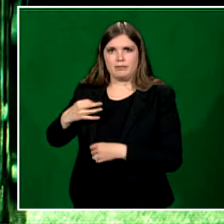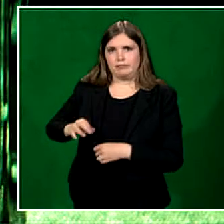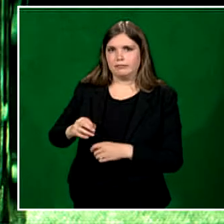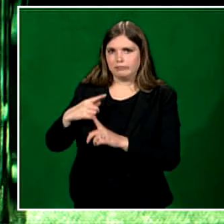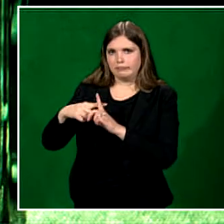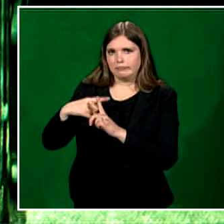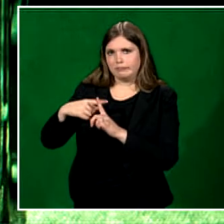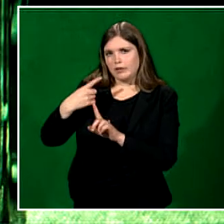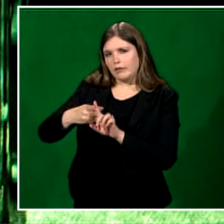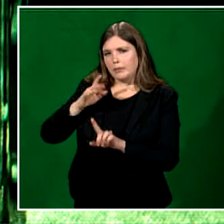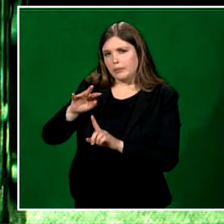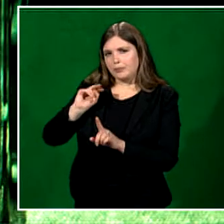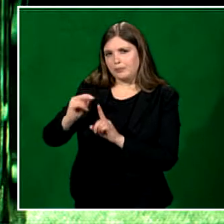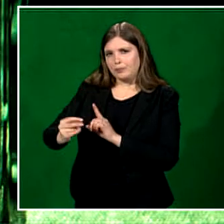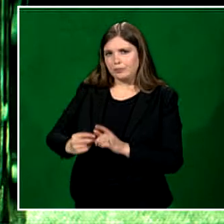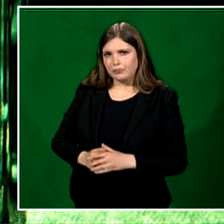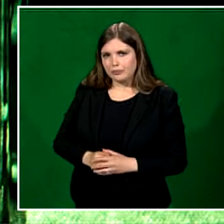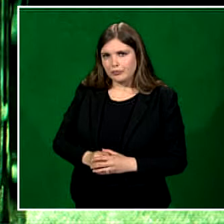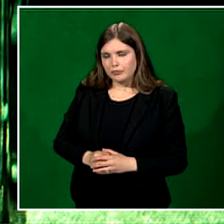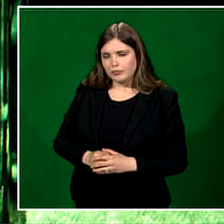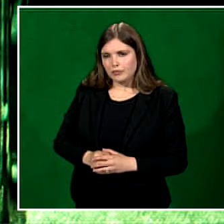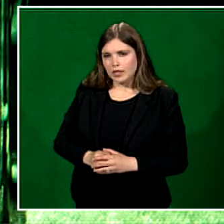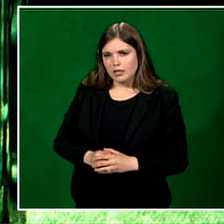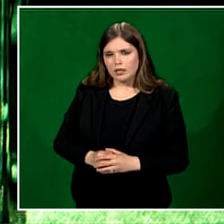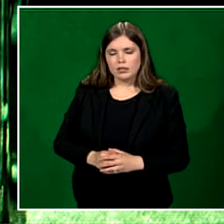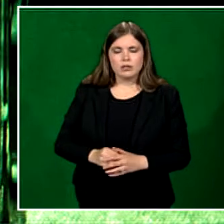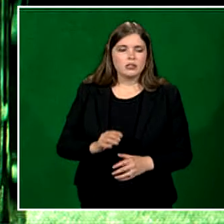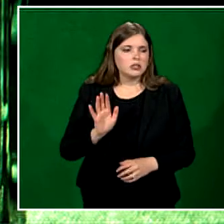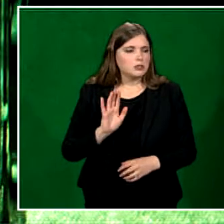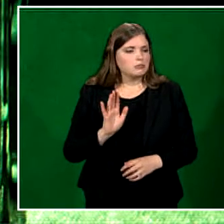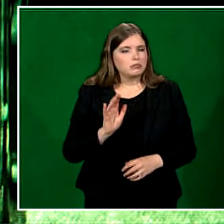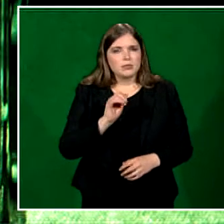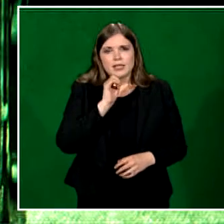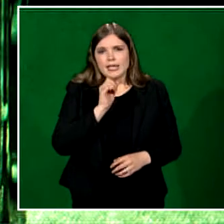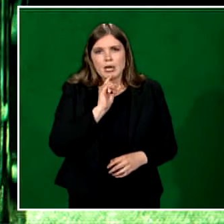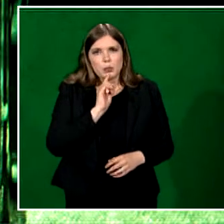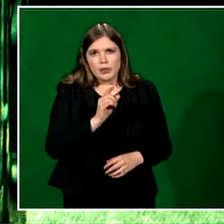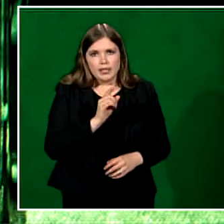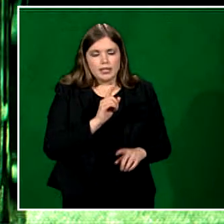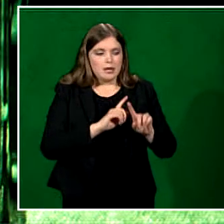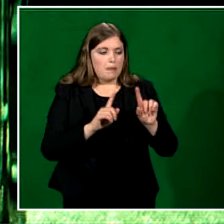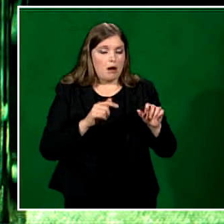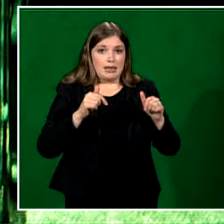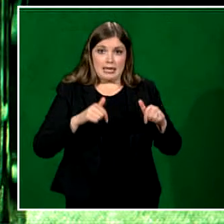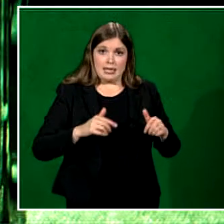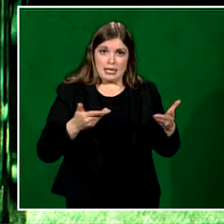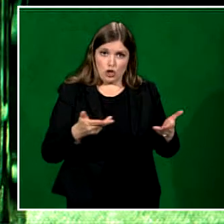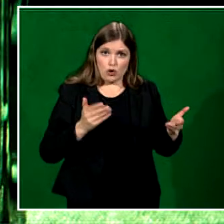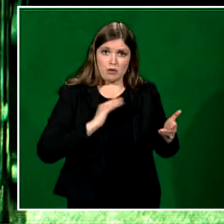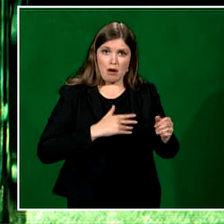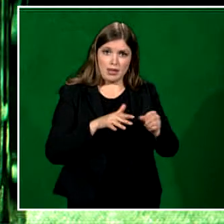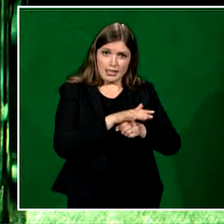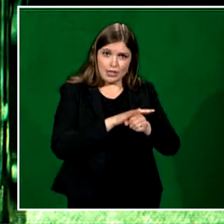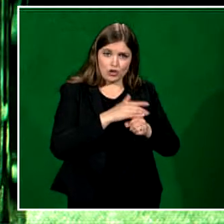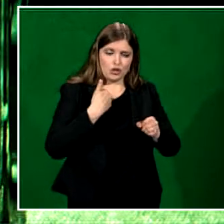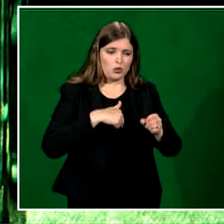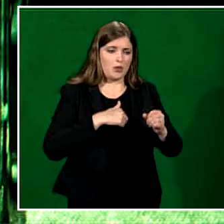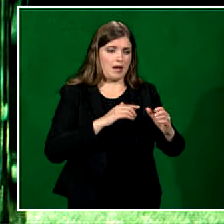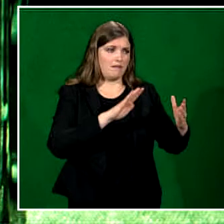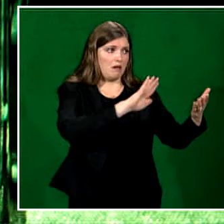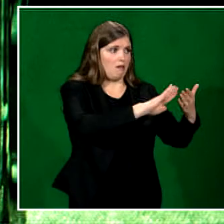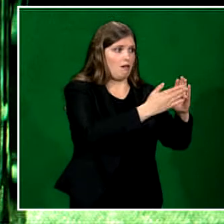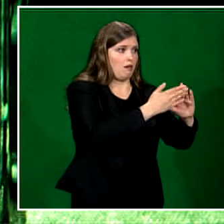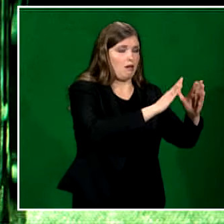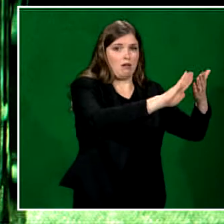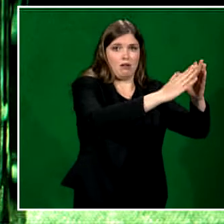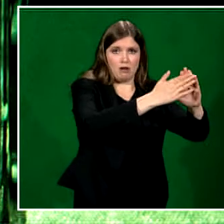perspective? Not really. But the location that we are surrounded by communities who